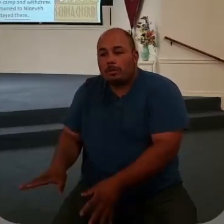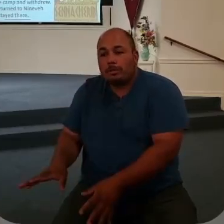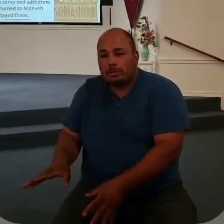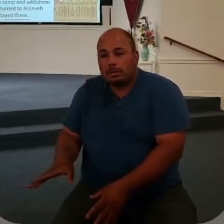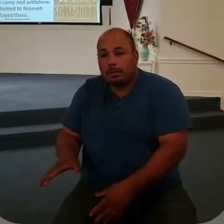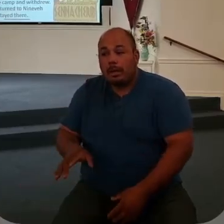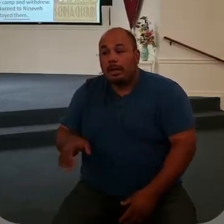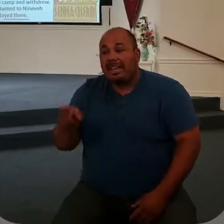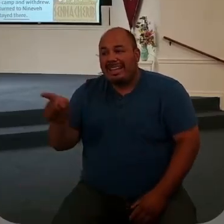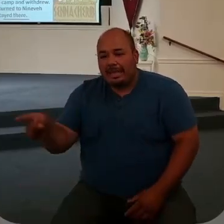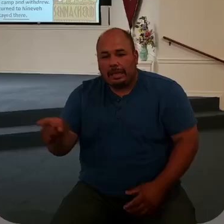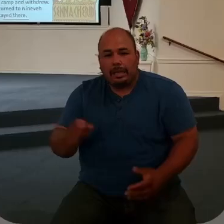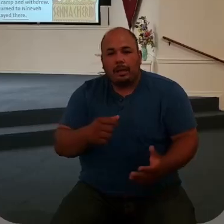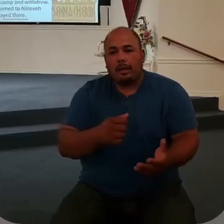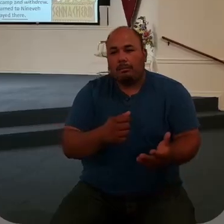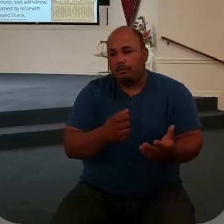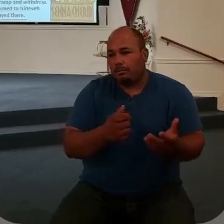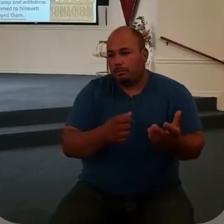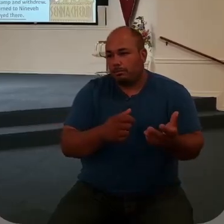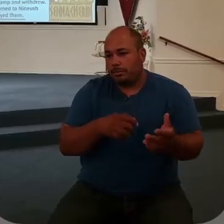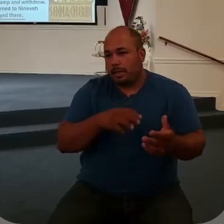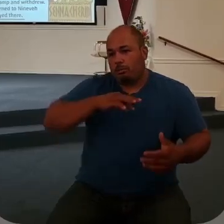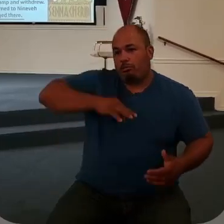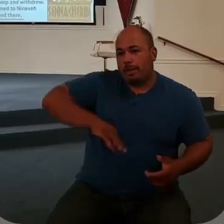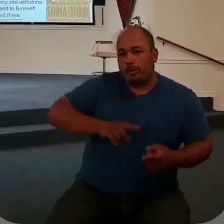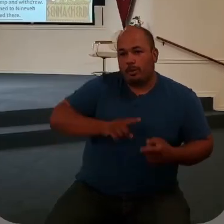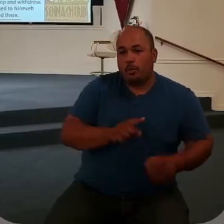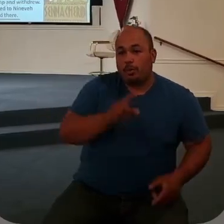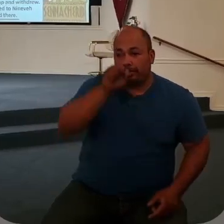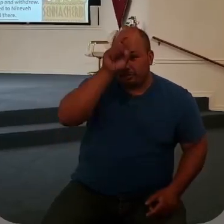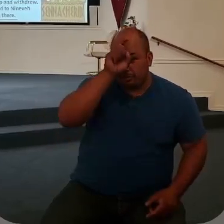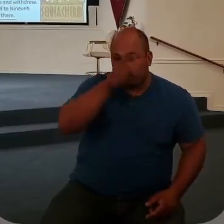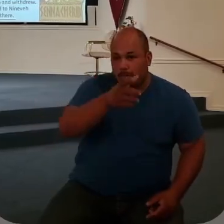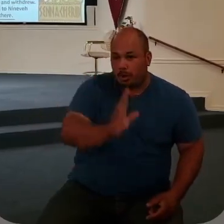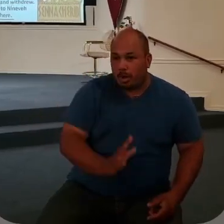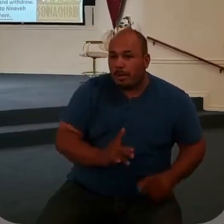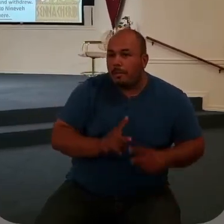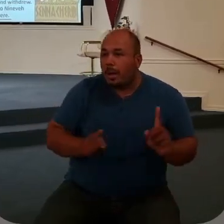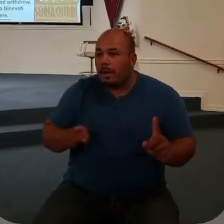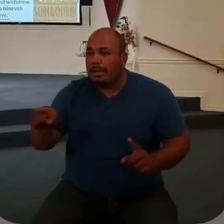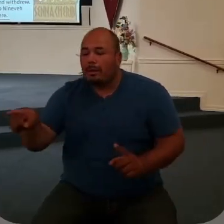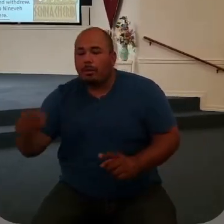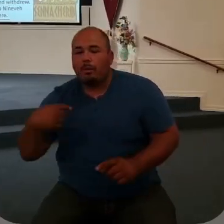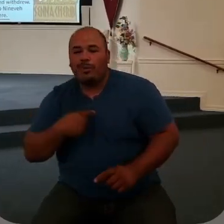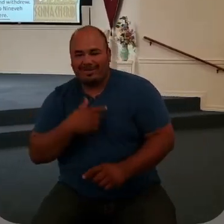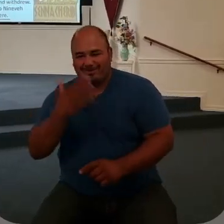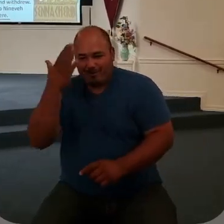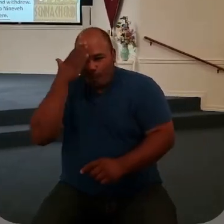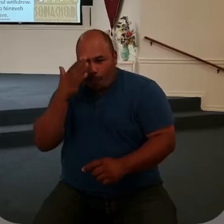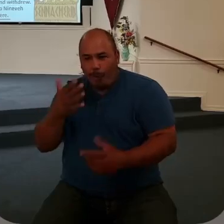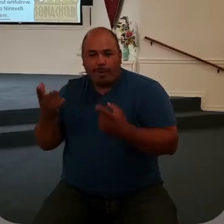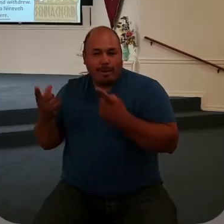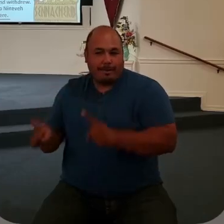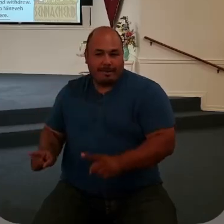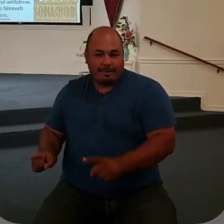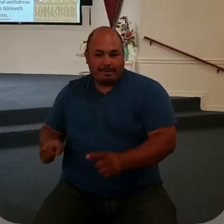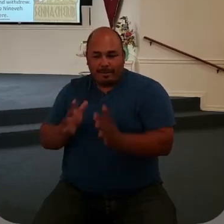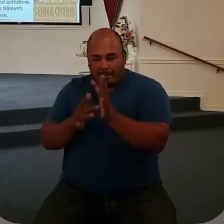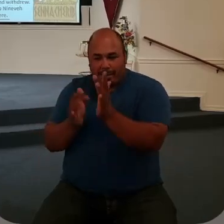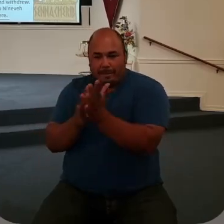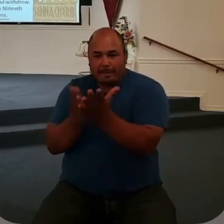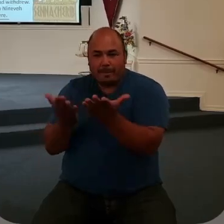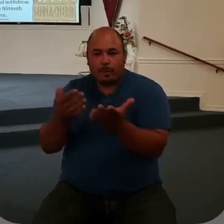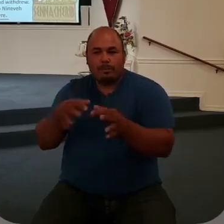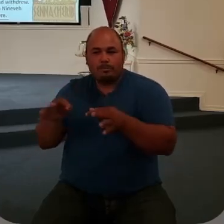God. So Sennacherib hurried back home. And then 20 years